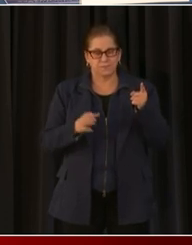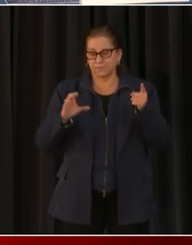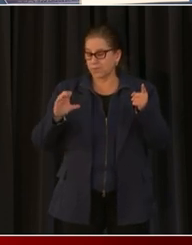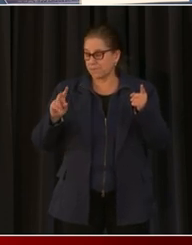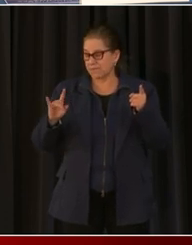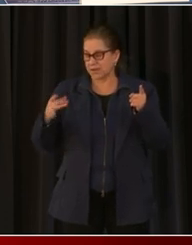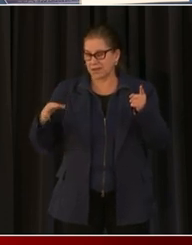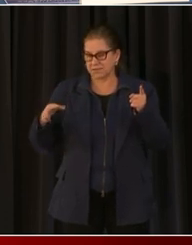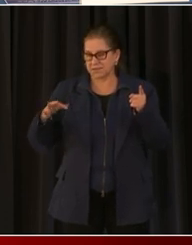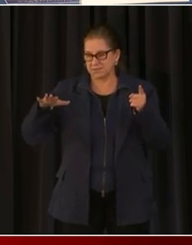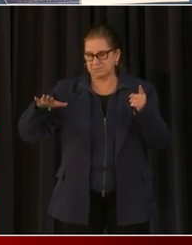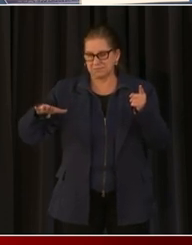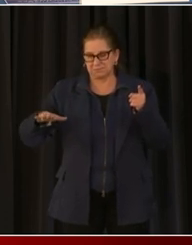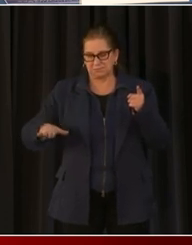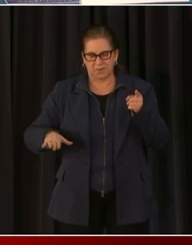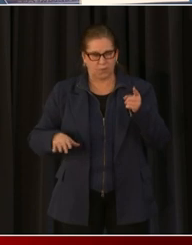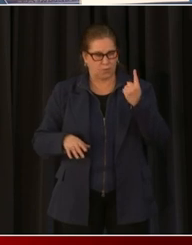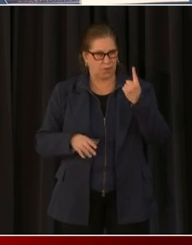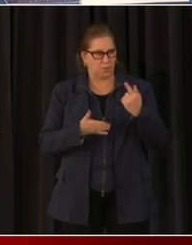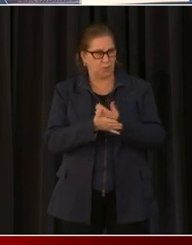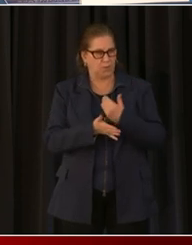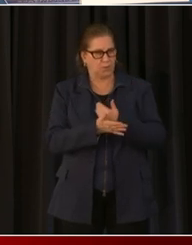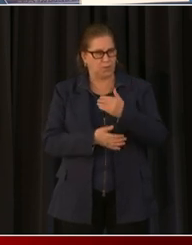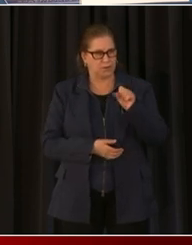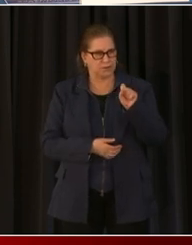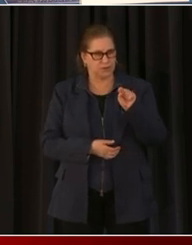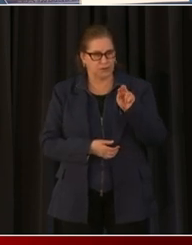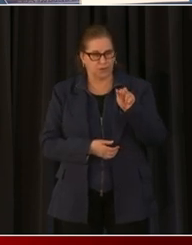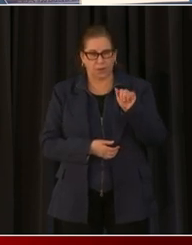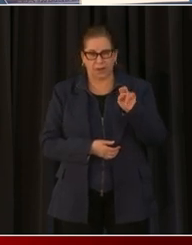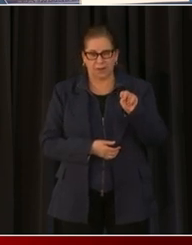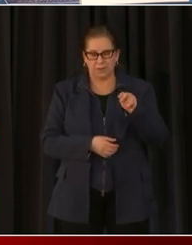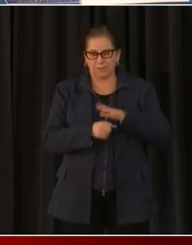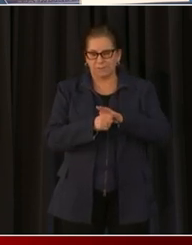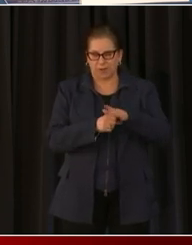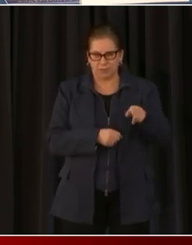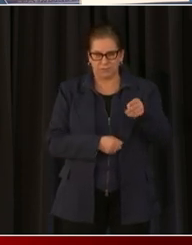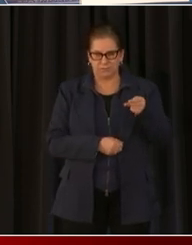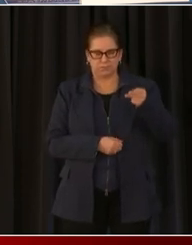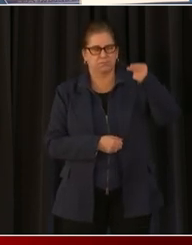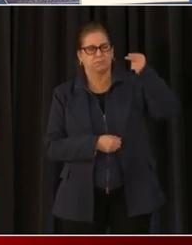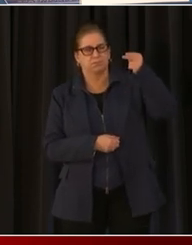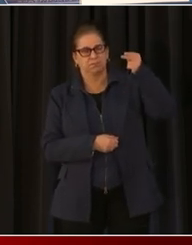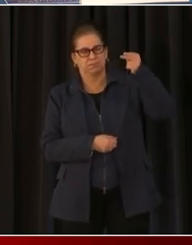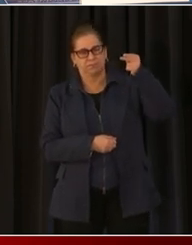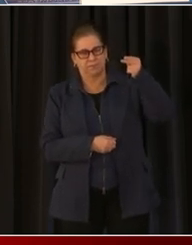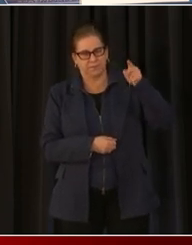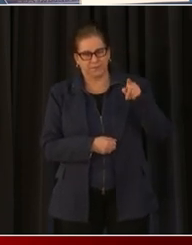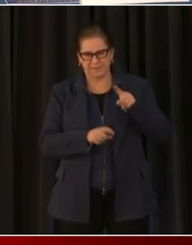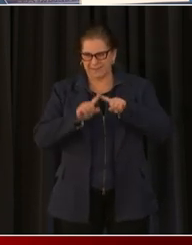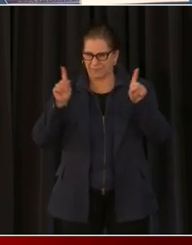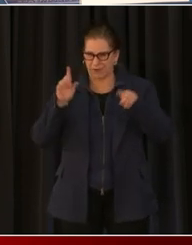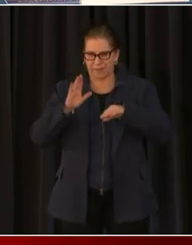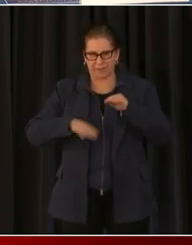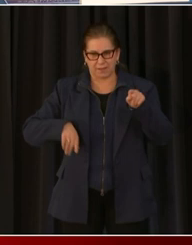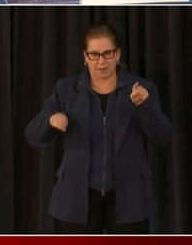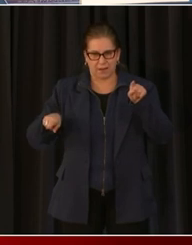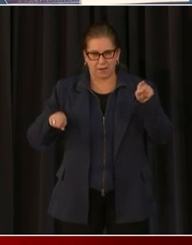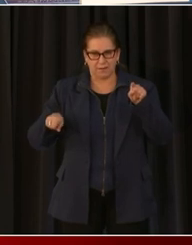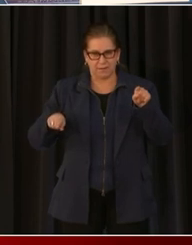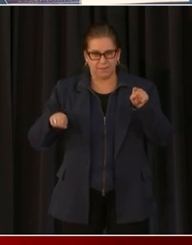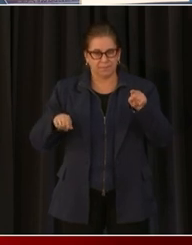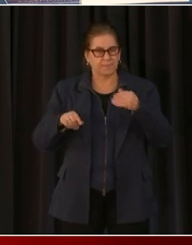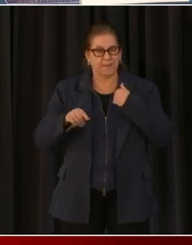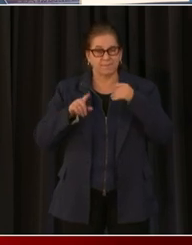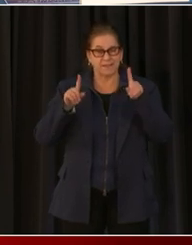of individuals who have a positive COVID-19 PCR test in the District of Columbia based on